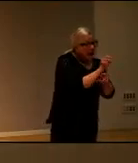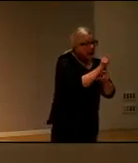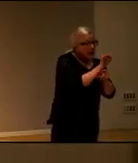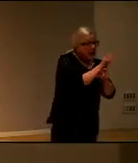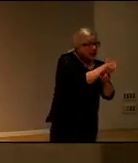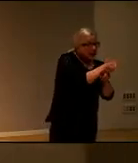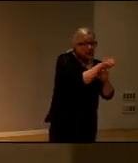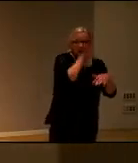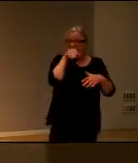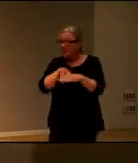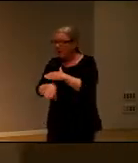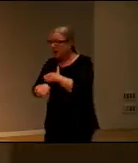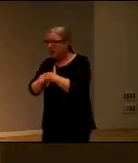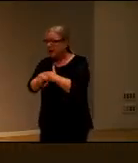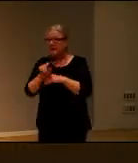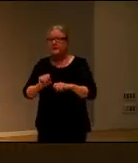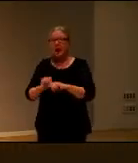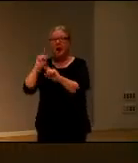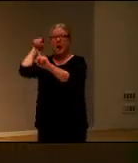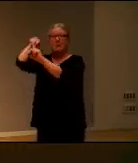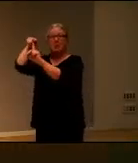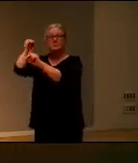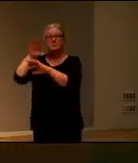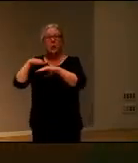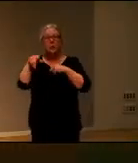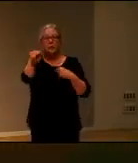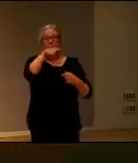But every rash has to be thought about as potentially